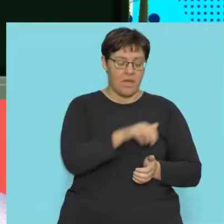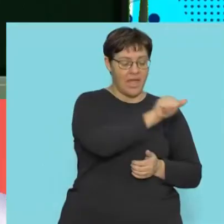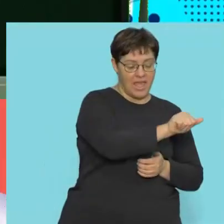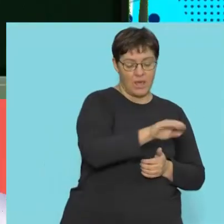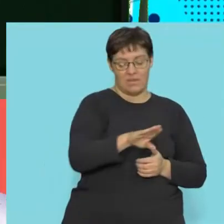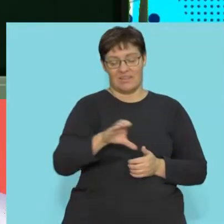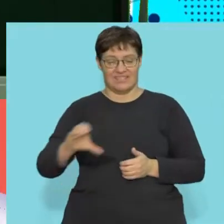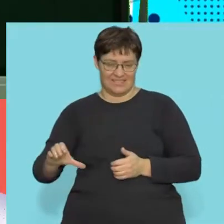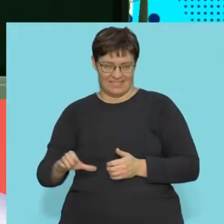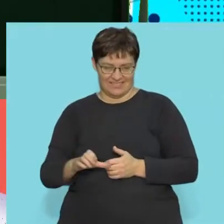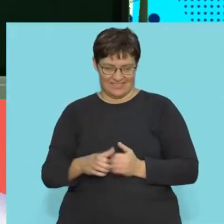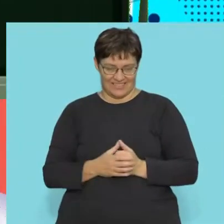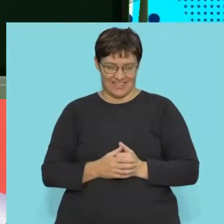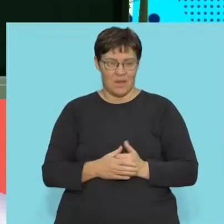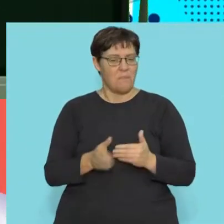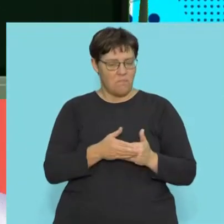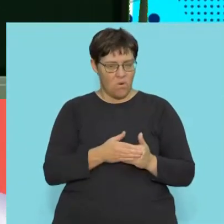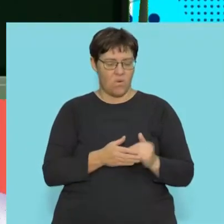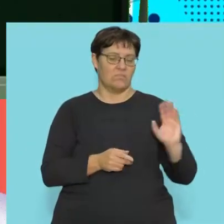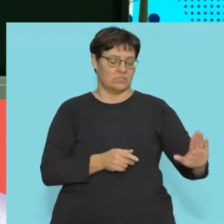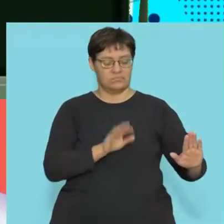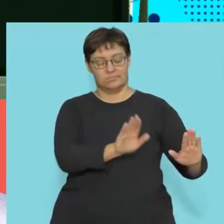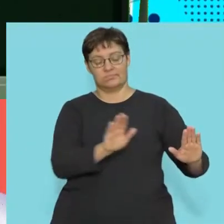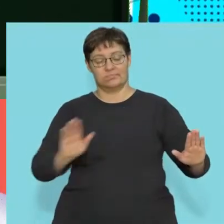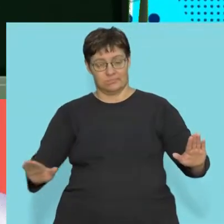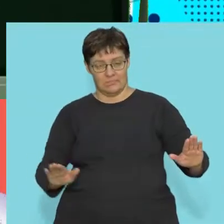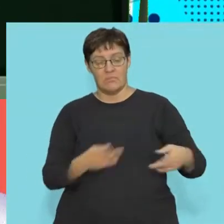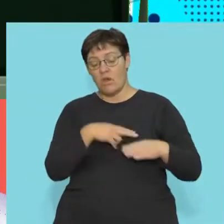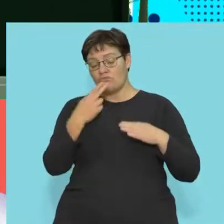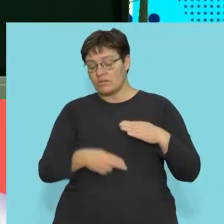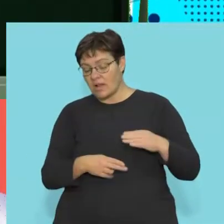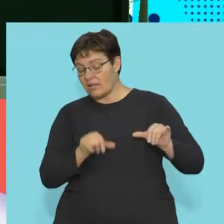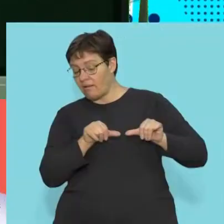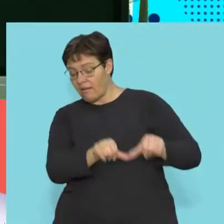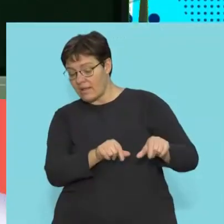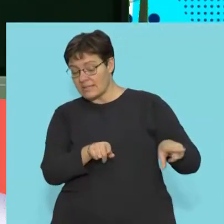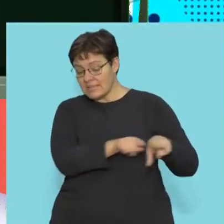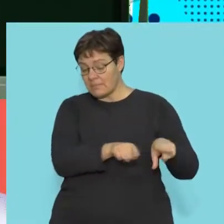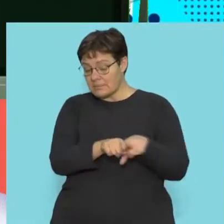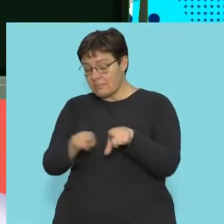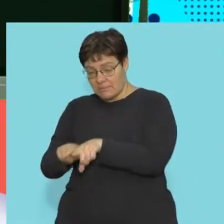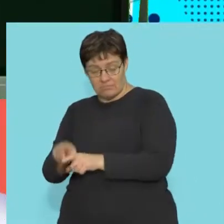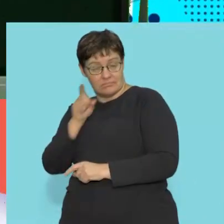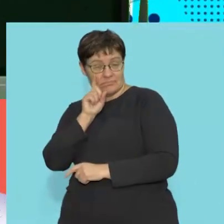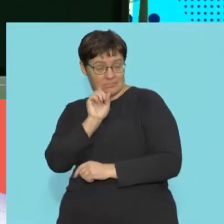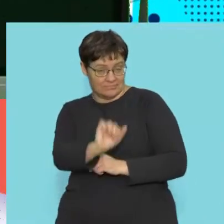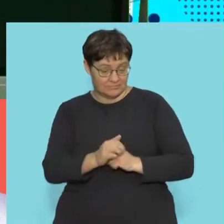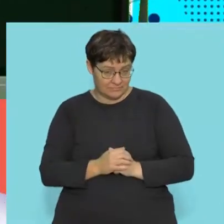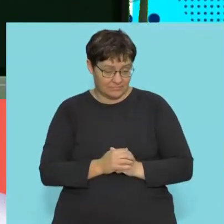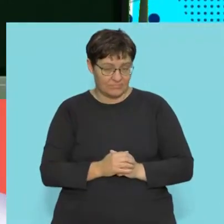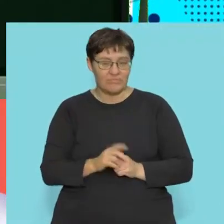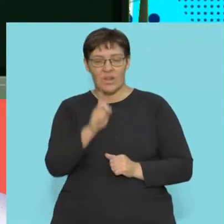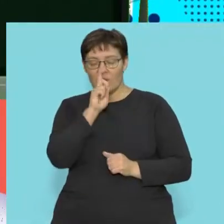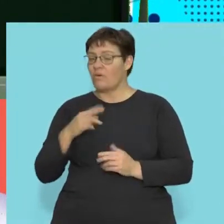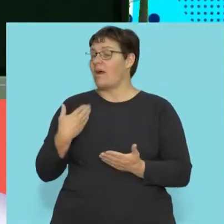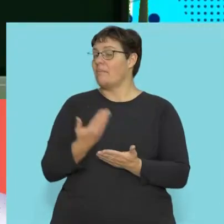sample A, sample B, and sample C. And that would mean that you would be able to see if those results are consistent. So